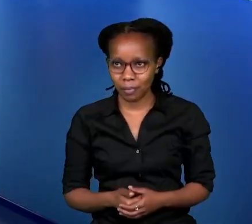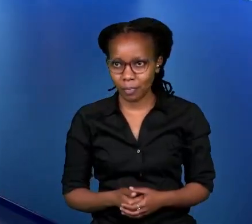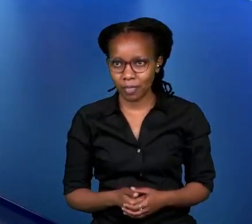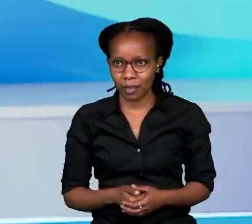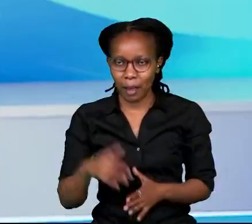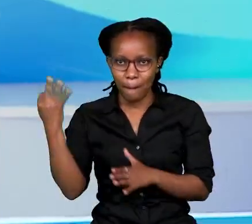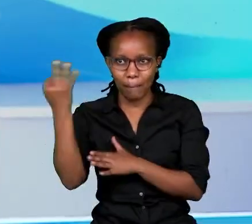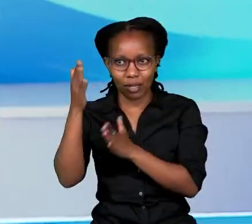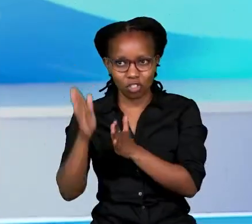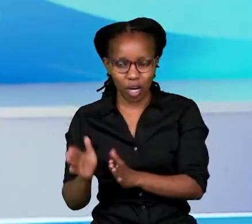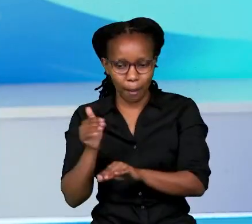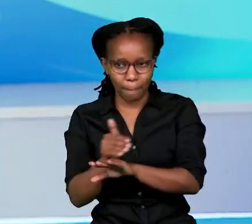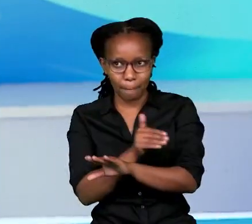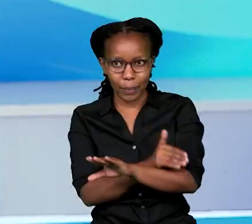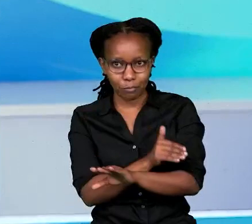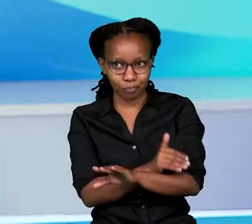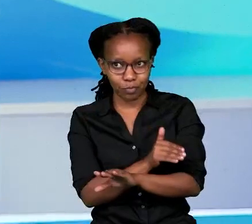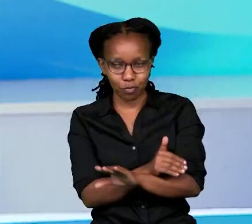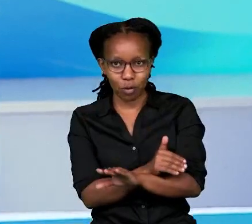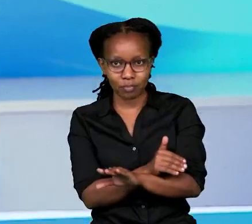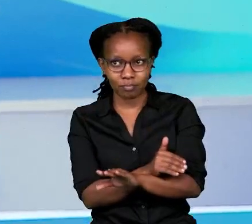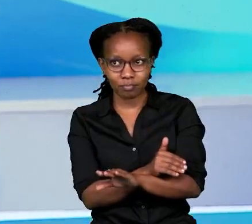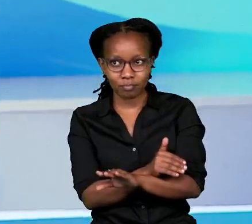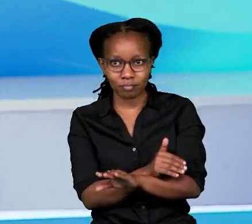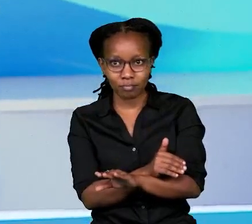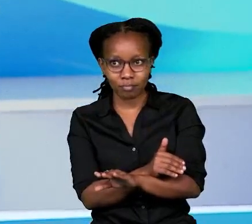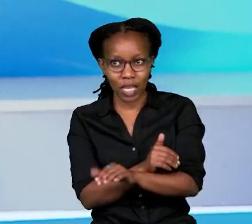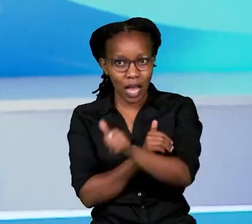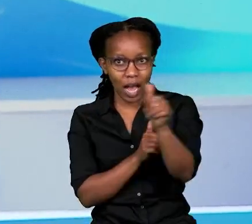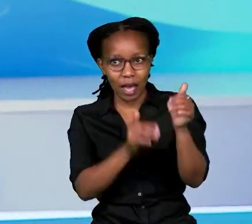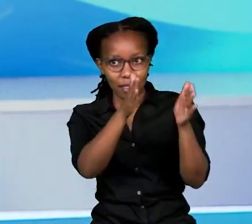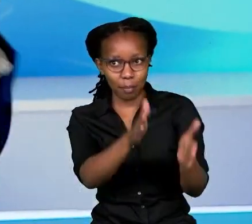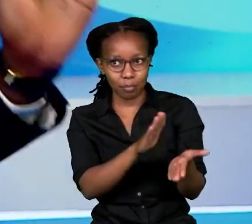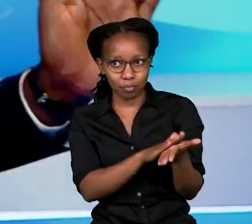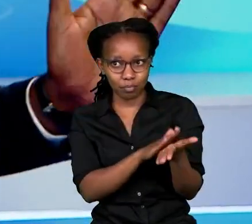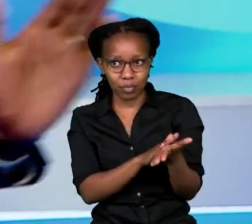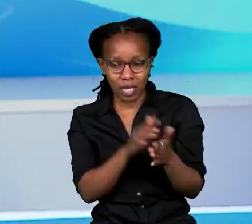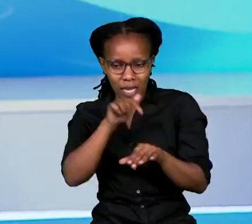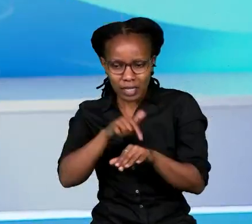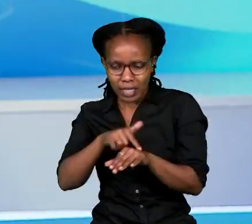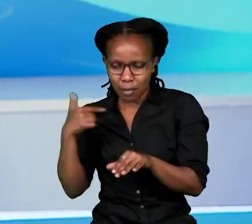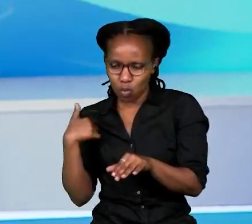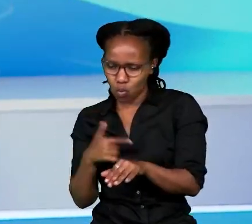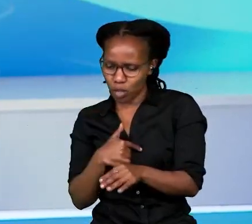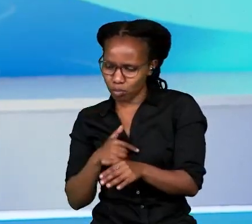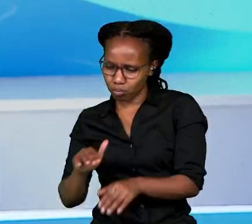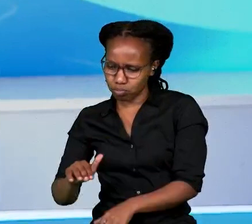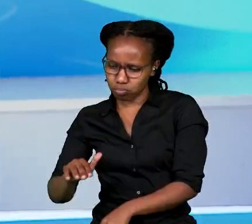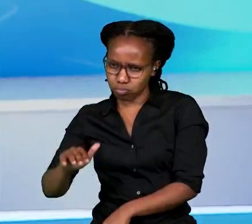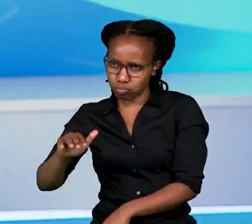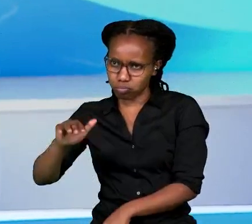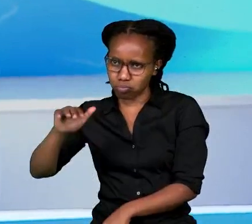Mhubiri. Yes. Before yes, I got to Gabriel. Yes, sir. In the 90s, when we were growing up, mm-hmm. during the clamor